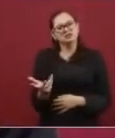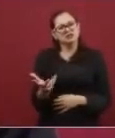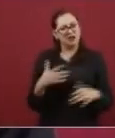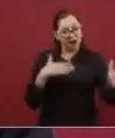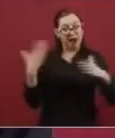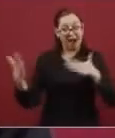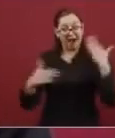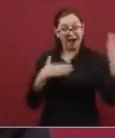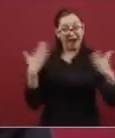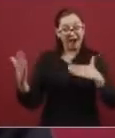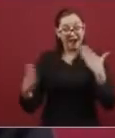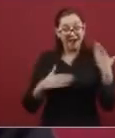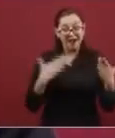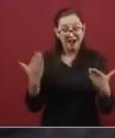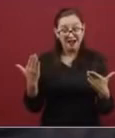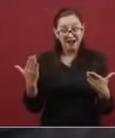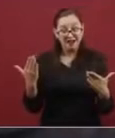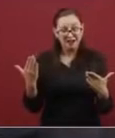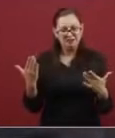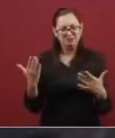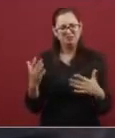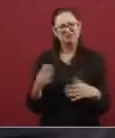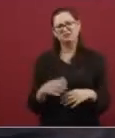act? Will we celebrate?